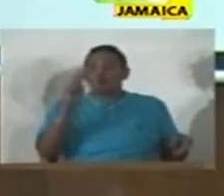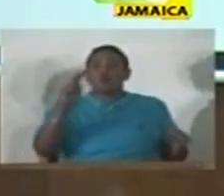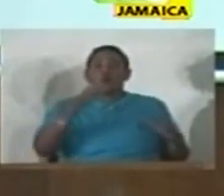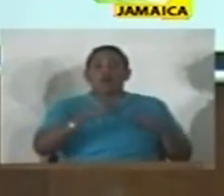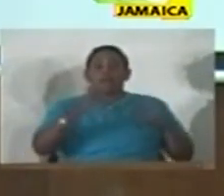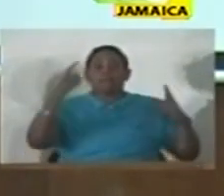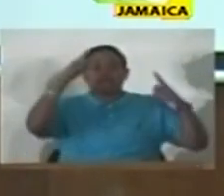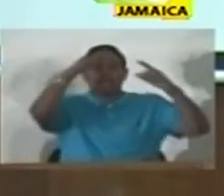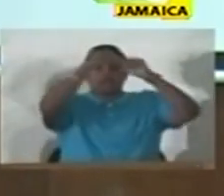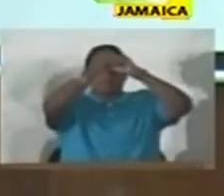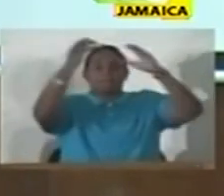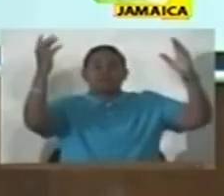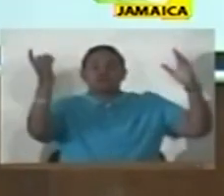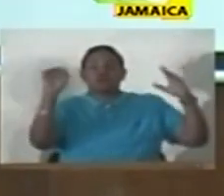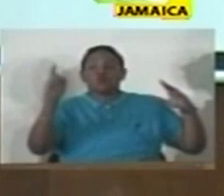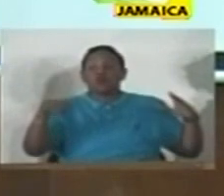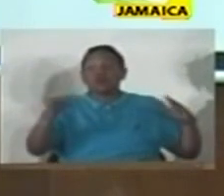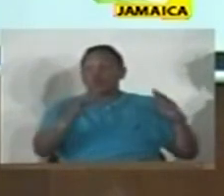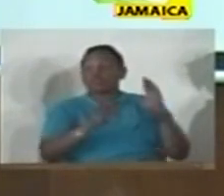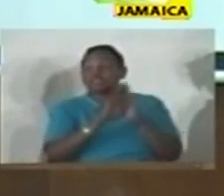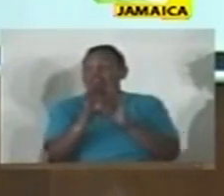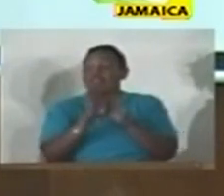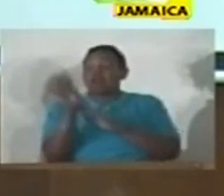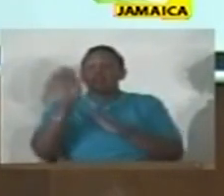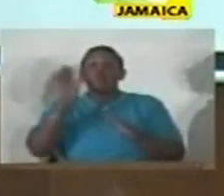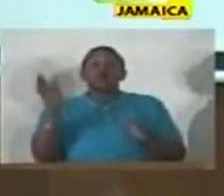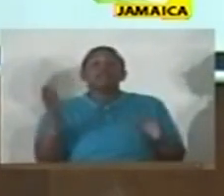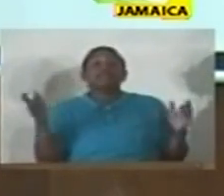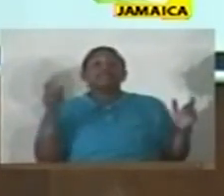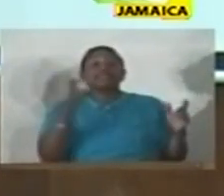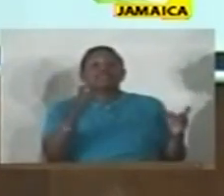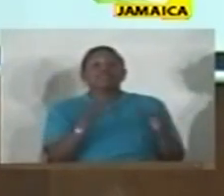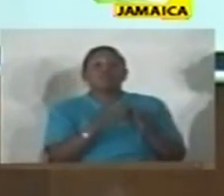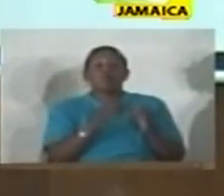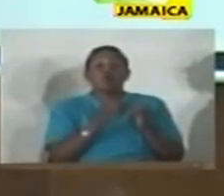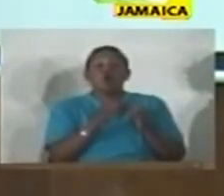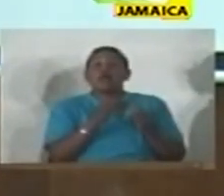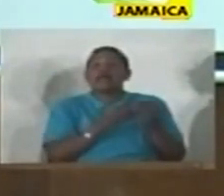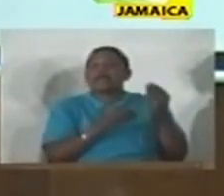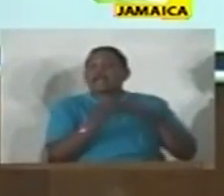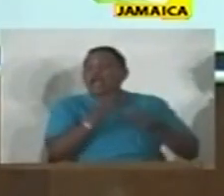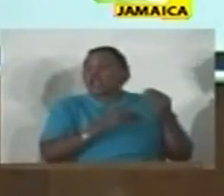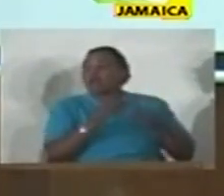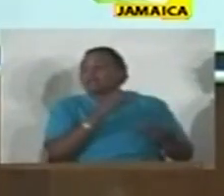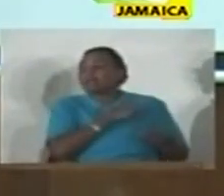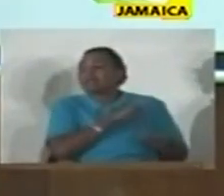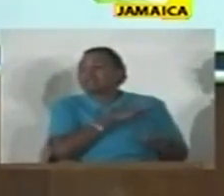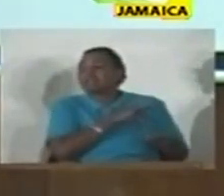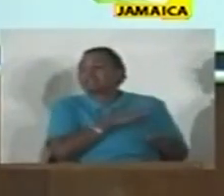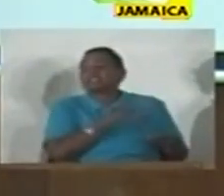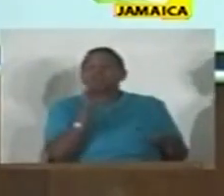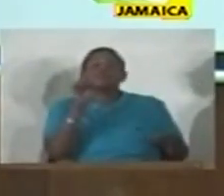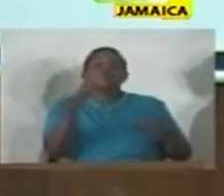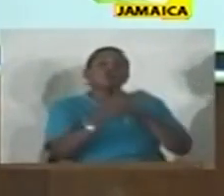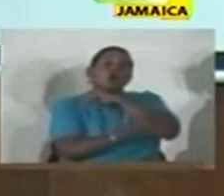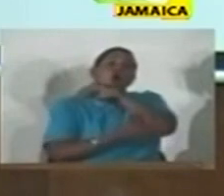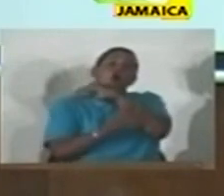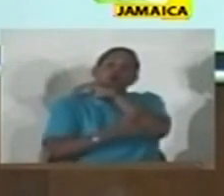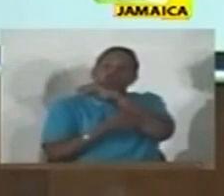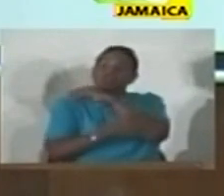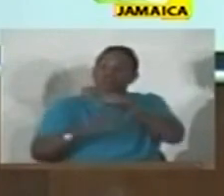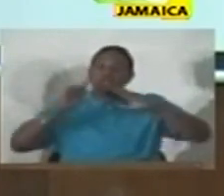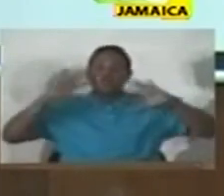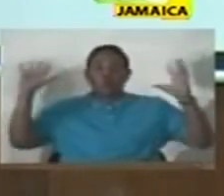picture, where those developments will bring greater economic benefit for the country as a